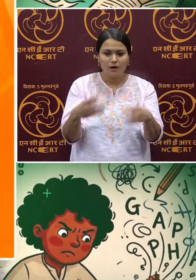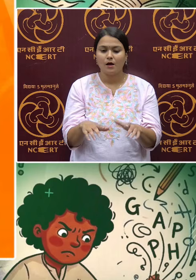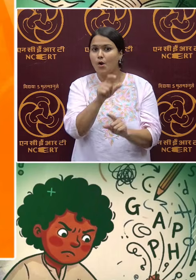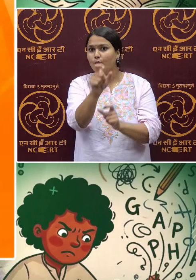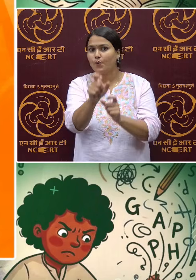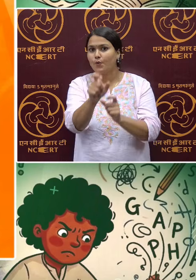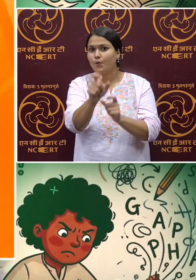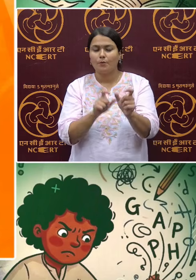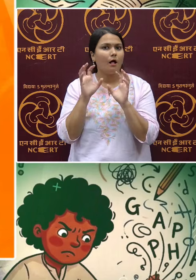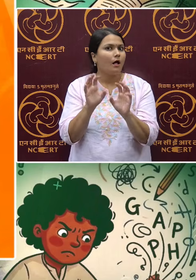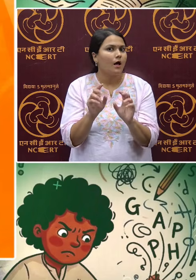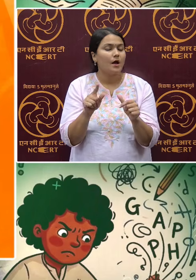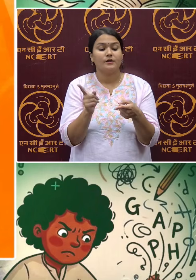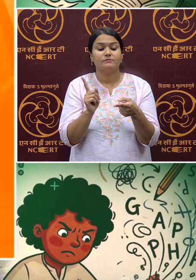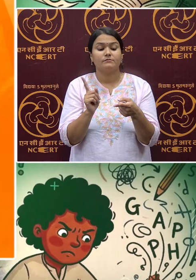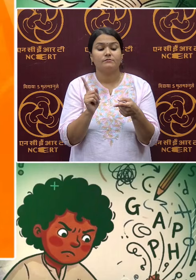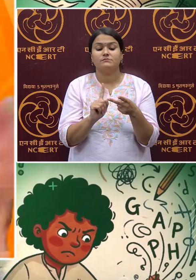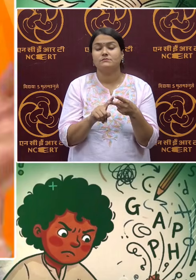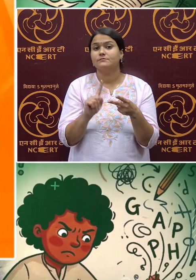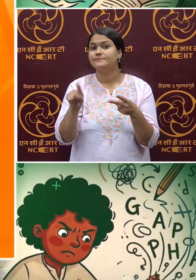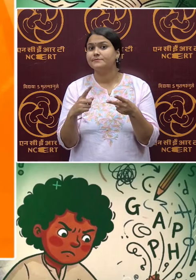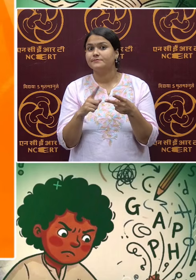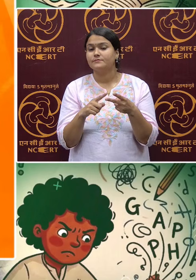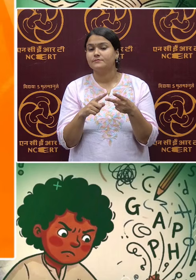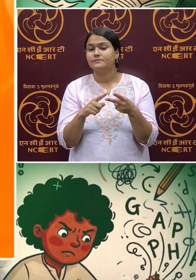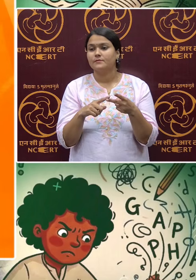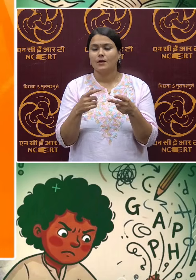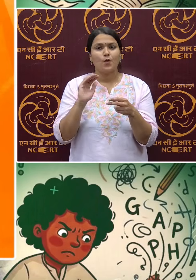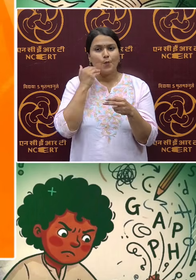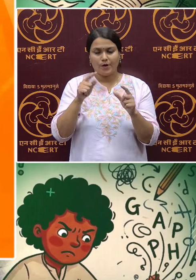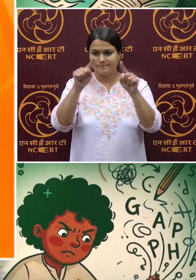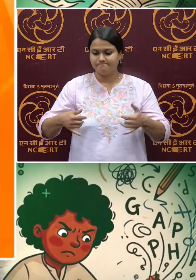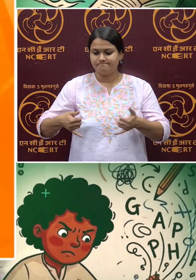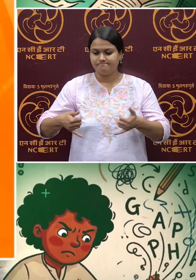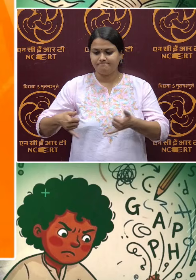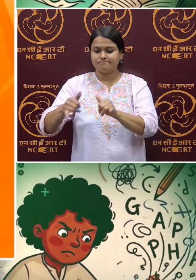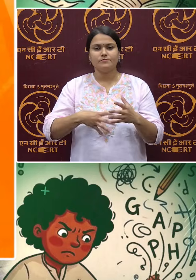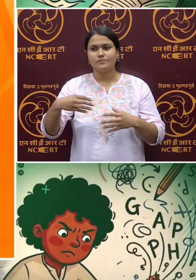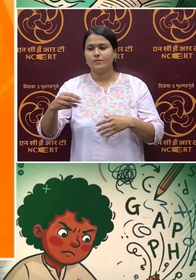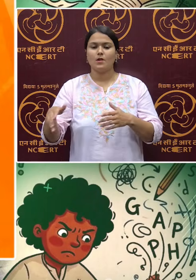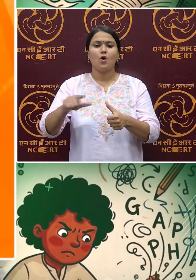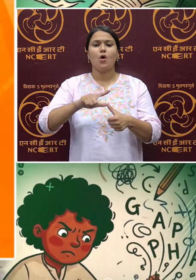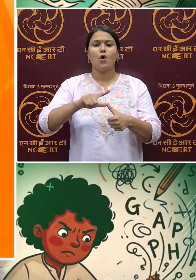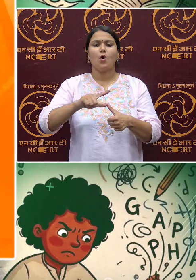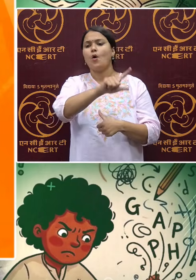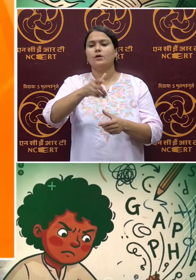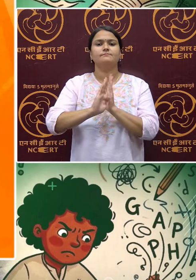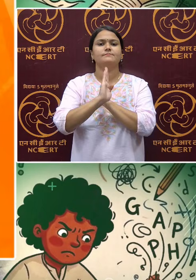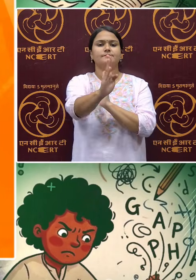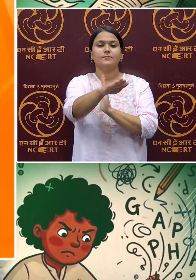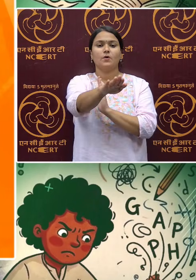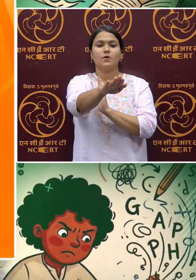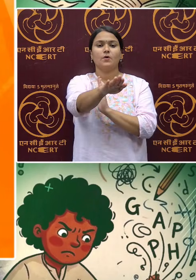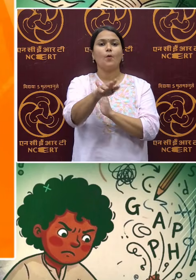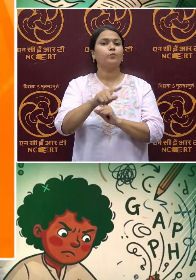you. And then you also have another one. You go to the games field and the PT master is saying, all of you stand in a line at 1 arm